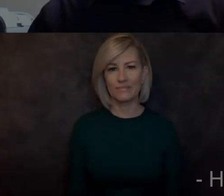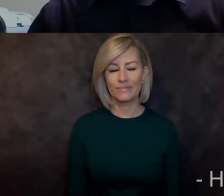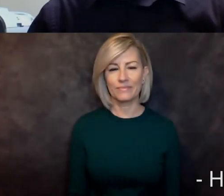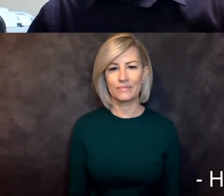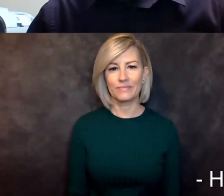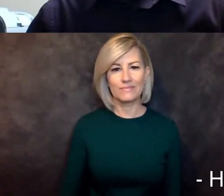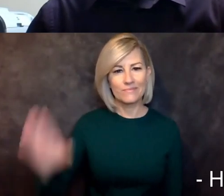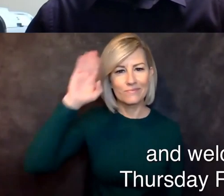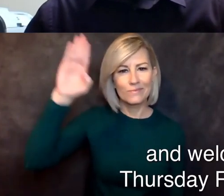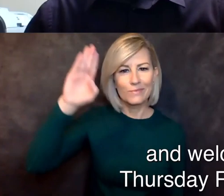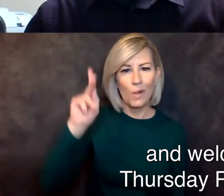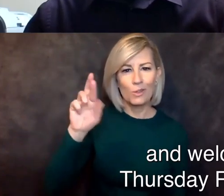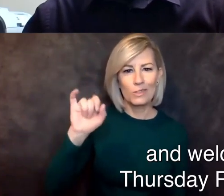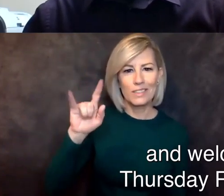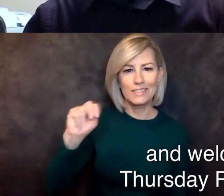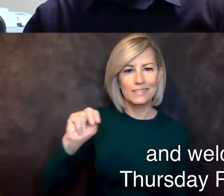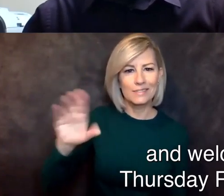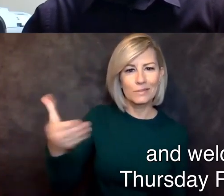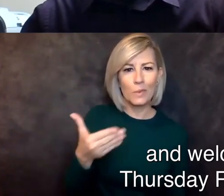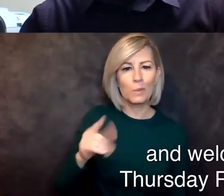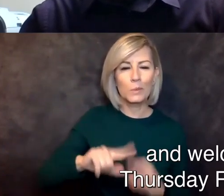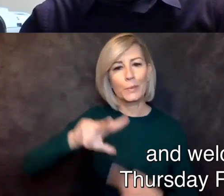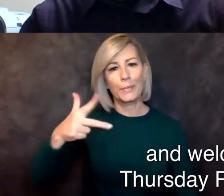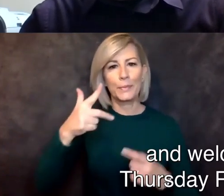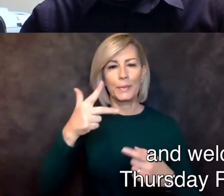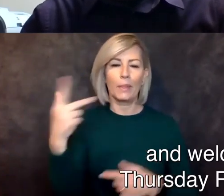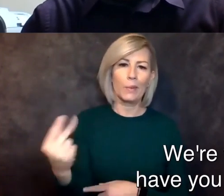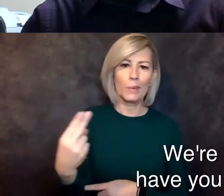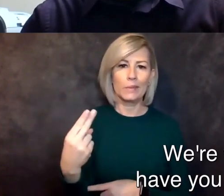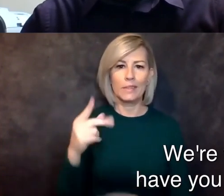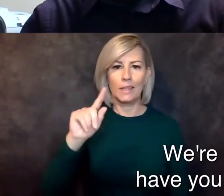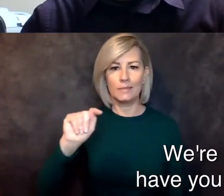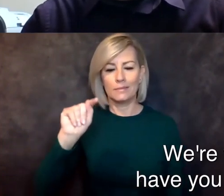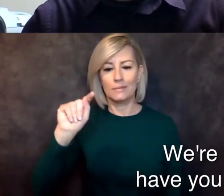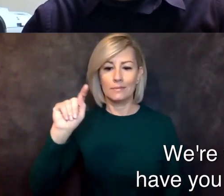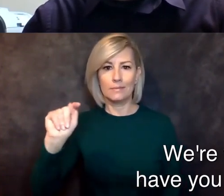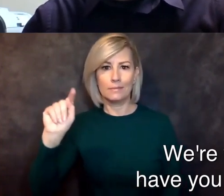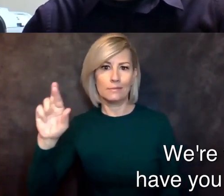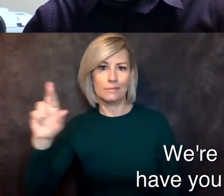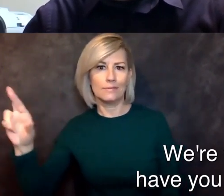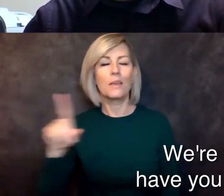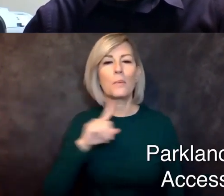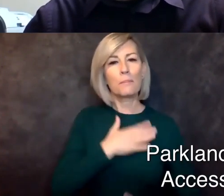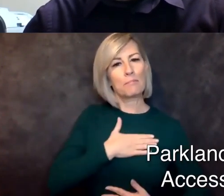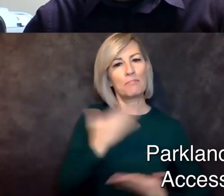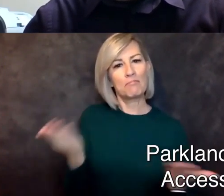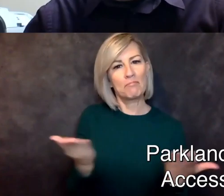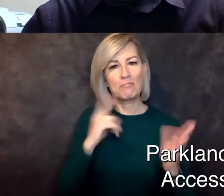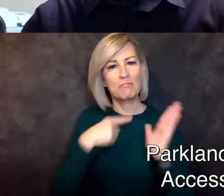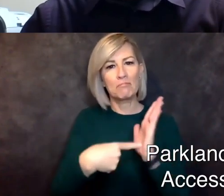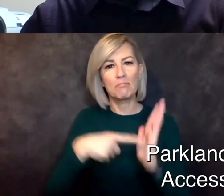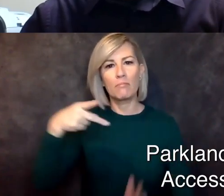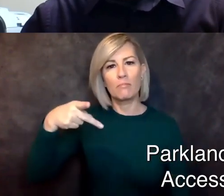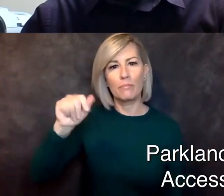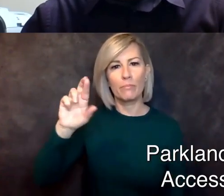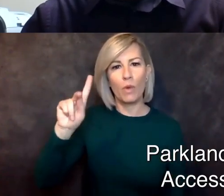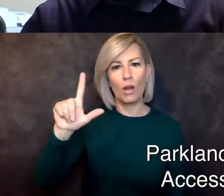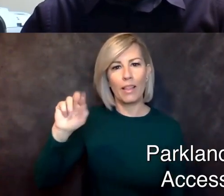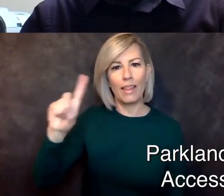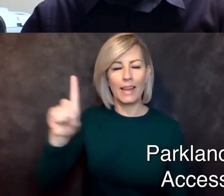Hello, Kristen, and welcome to the third Thursday Resource Roundup. We're very pleased to have you here representing Parkland College and the